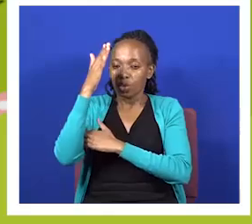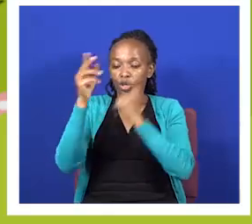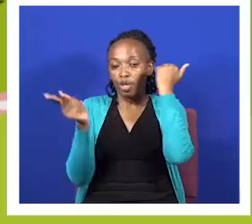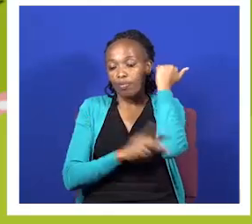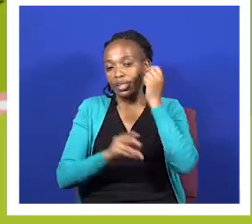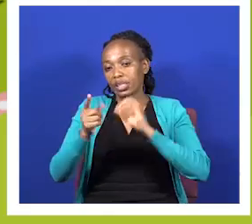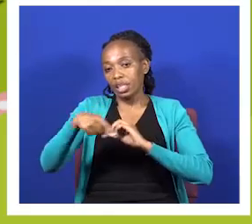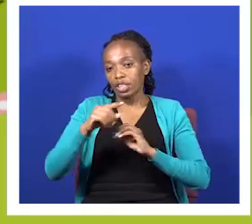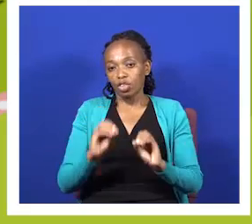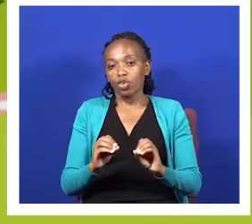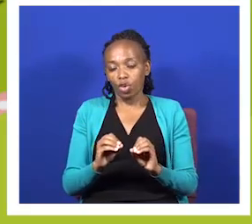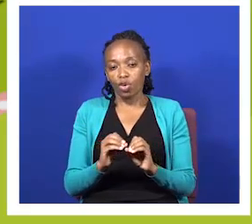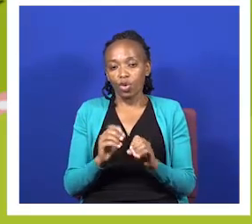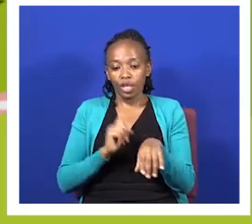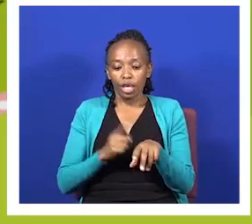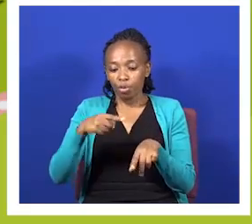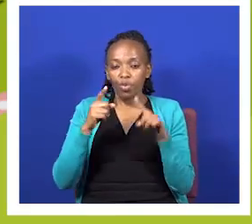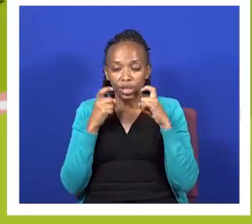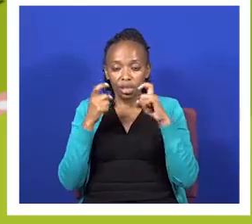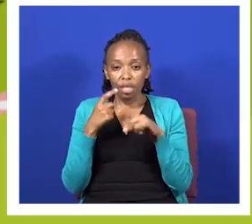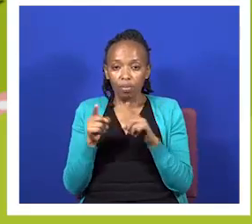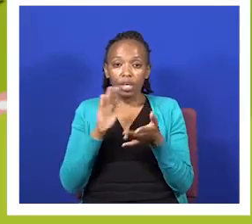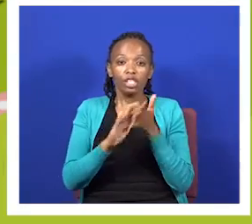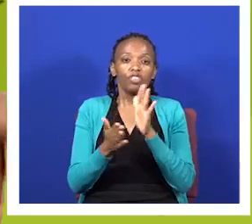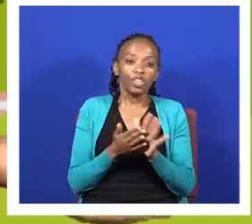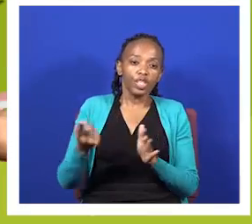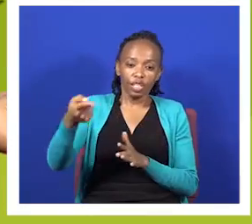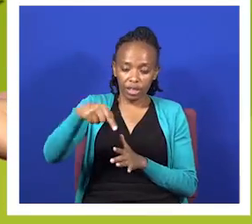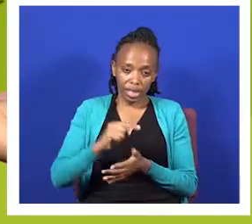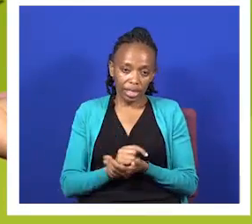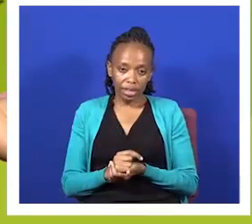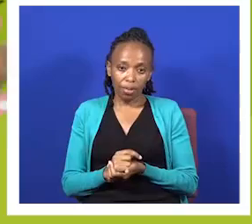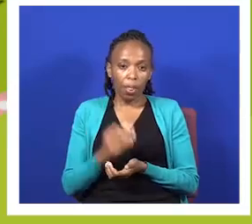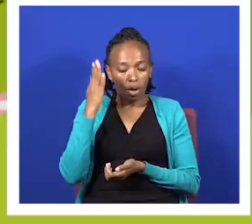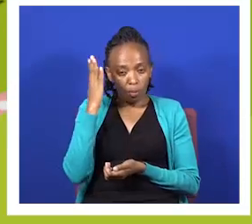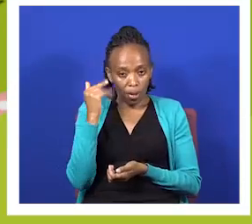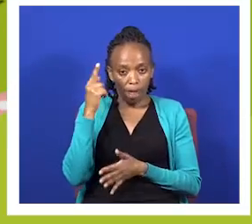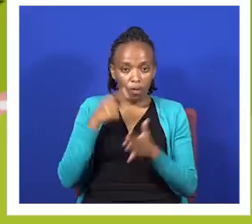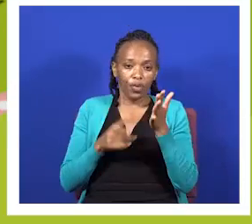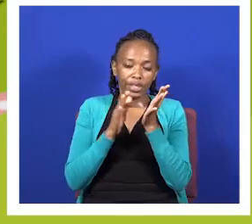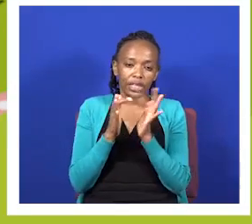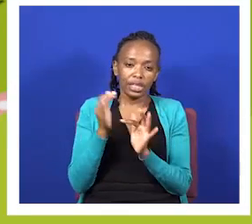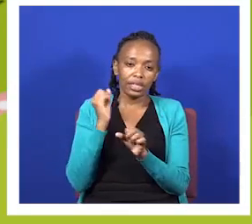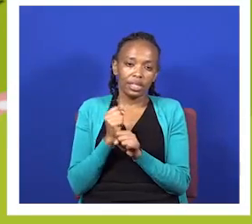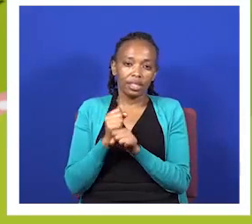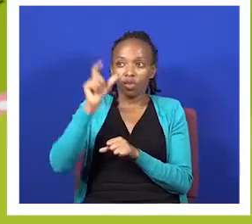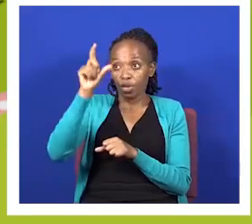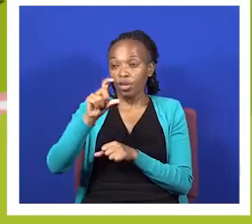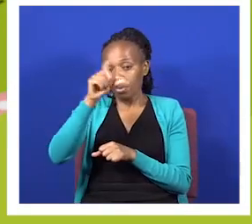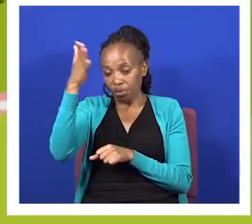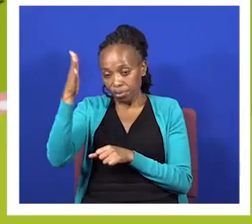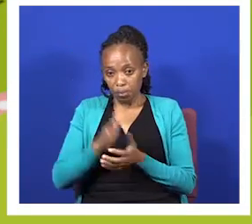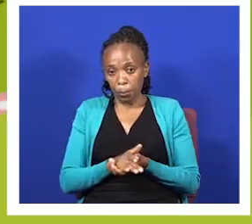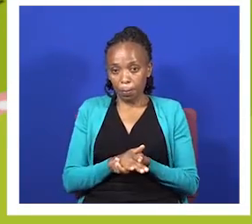not punish us for our sin, but he forgives us because of what Jesus did on the